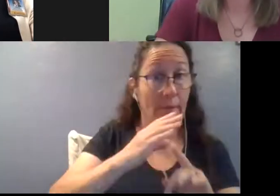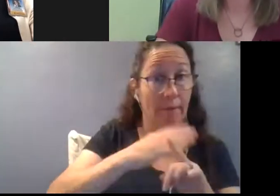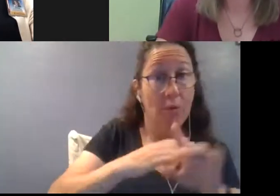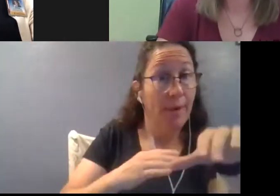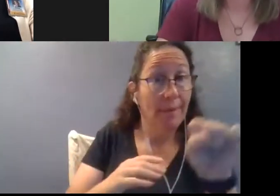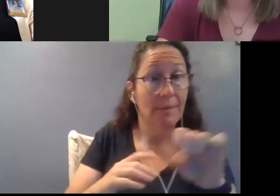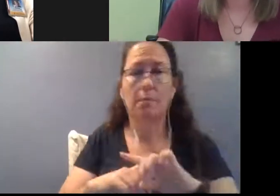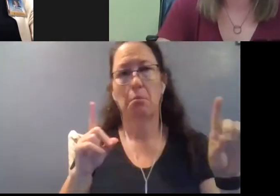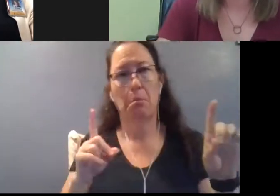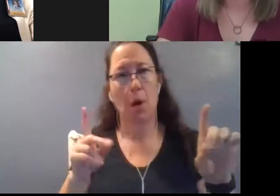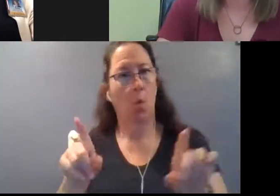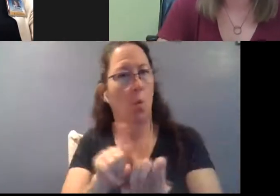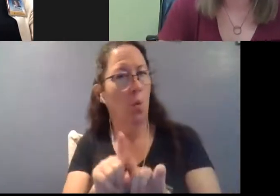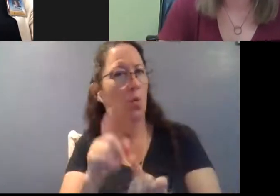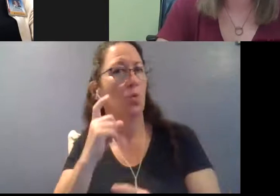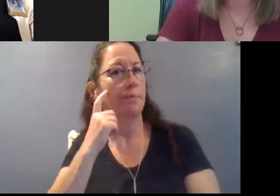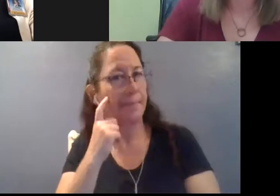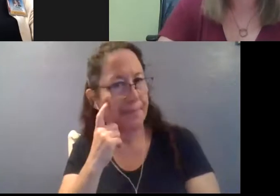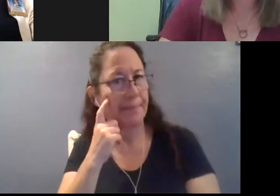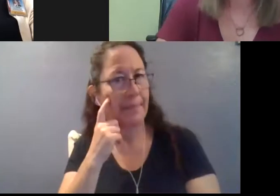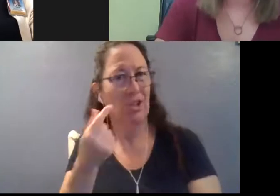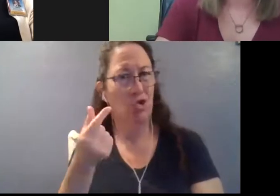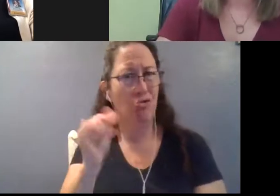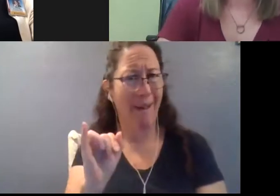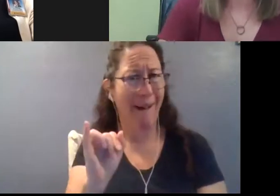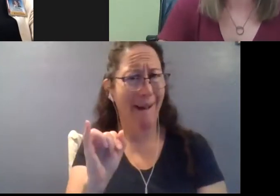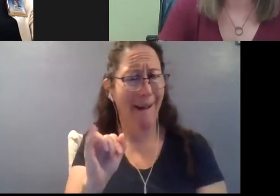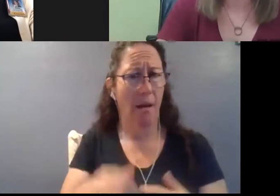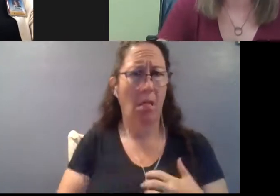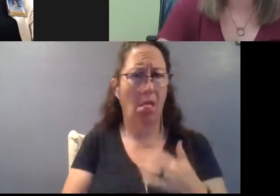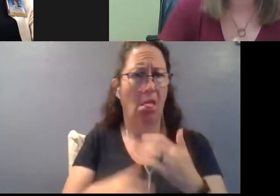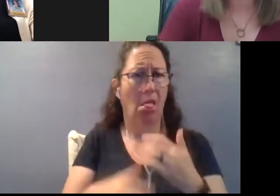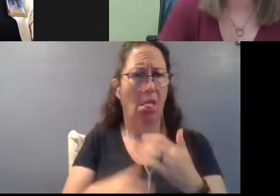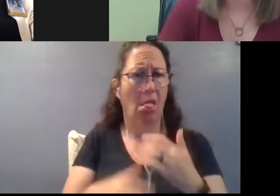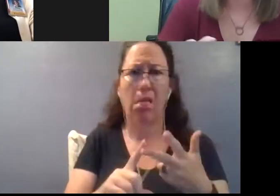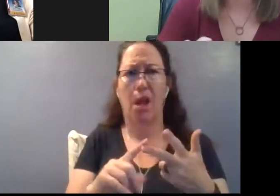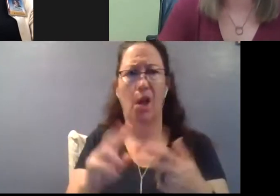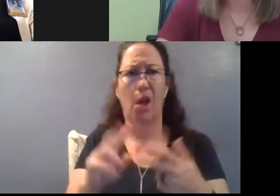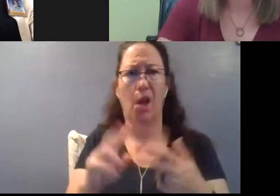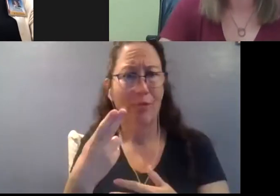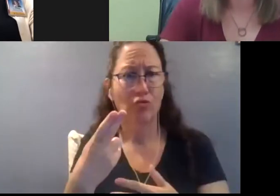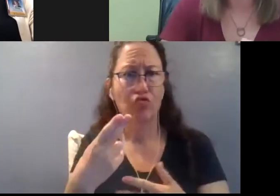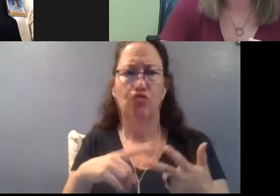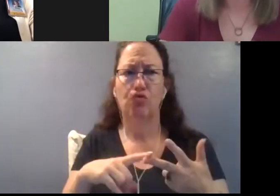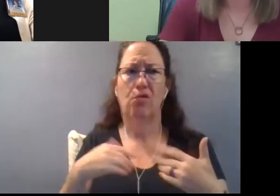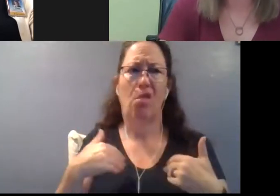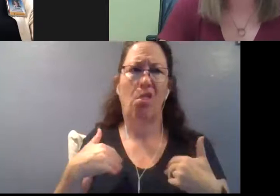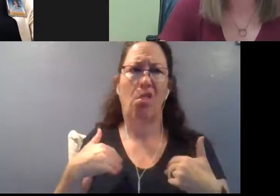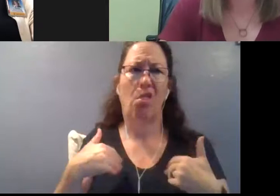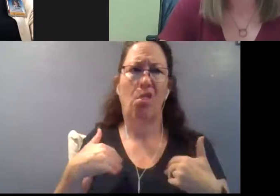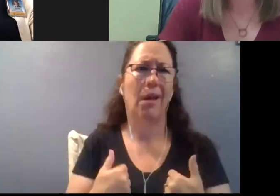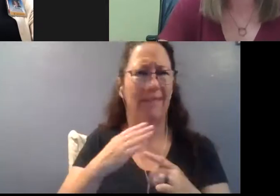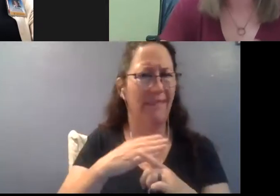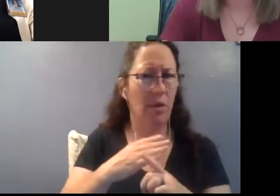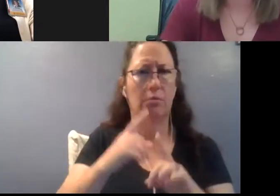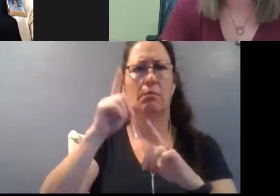definitely there, but we're seeing a lot of just even GI symptoms, diarrhea, rash, just fatigue or subjective fever, meaning